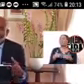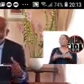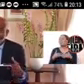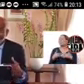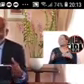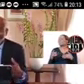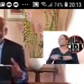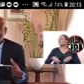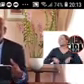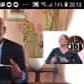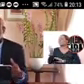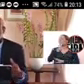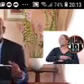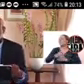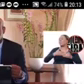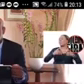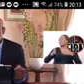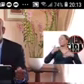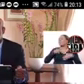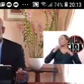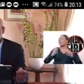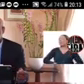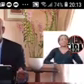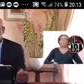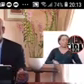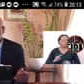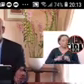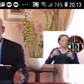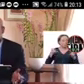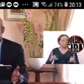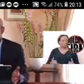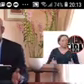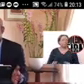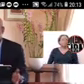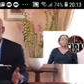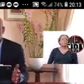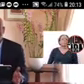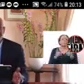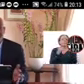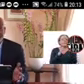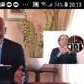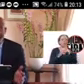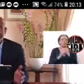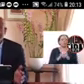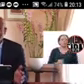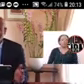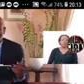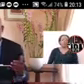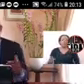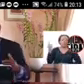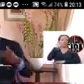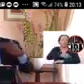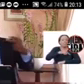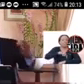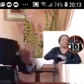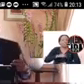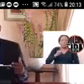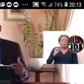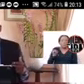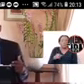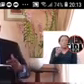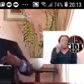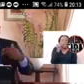stipulated in this directive now that during the daylight hours, unless you have legitimate business with any of the